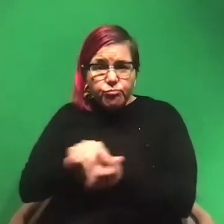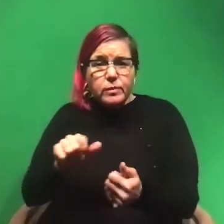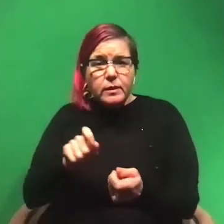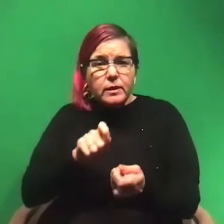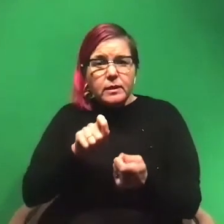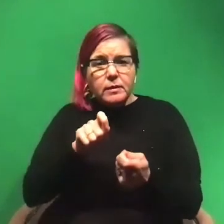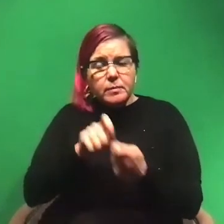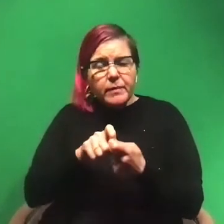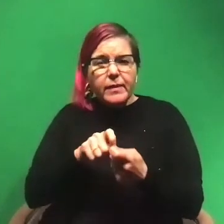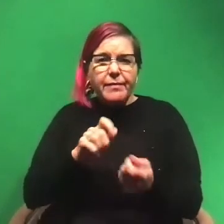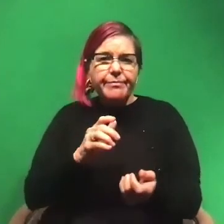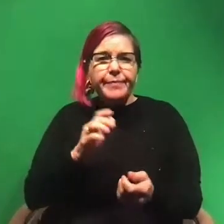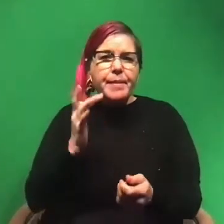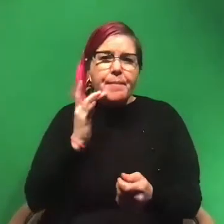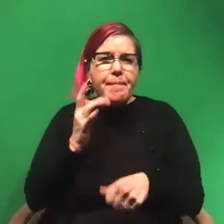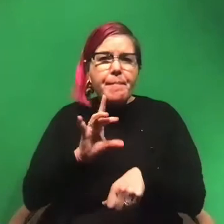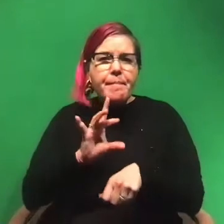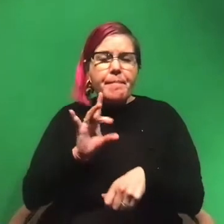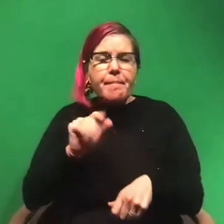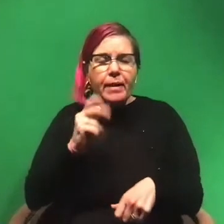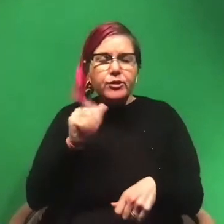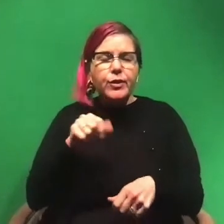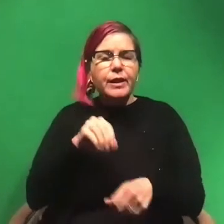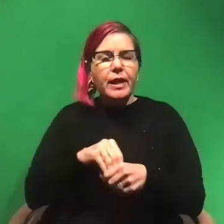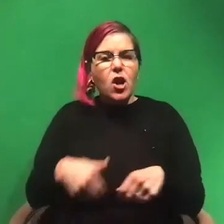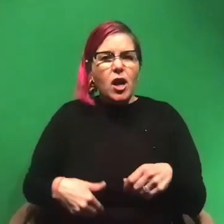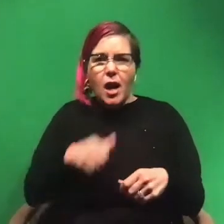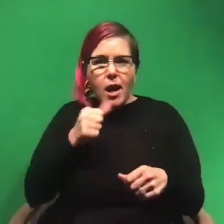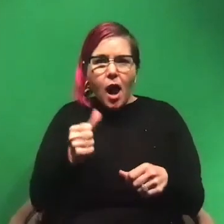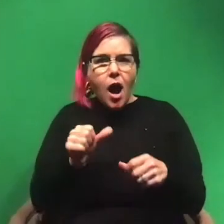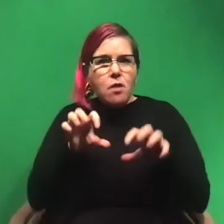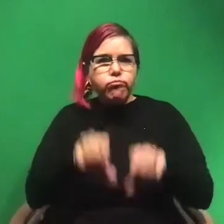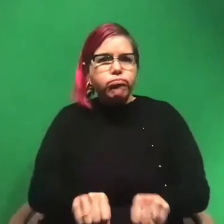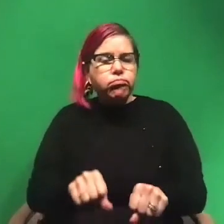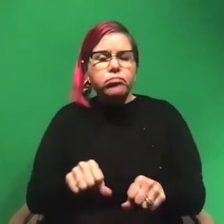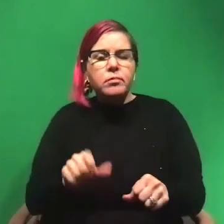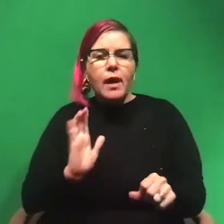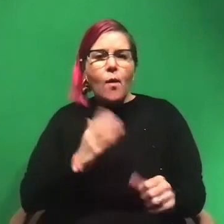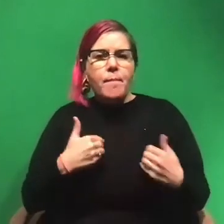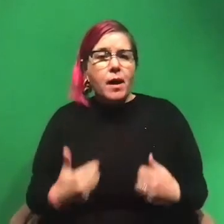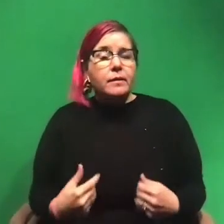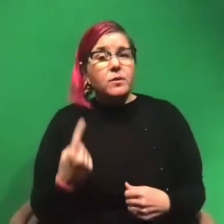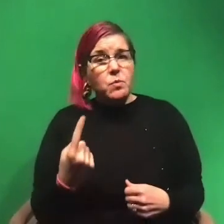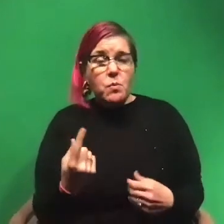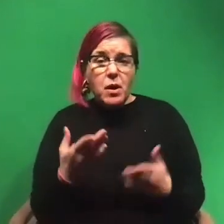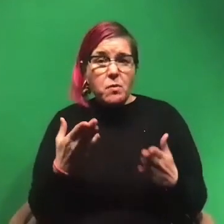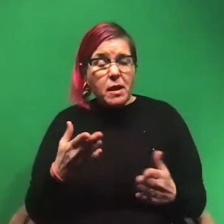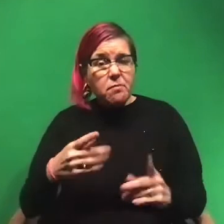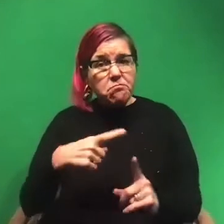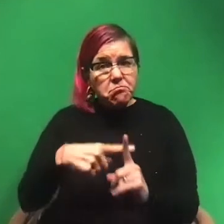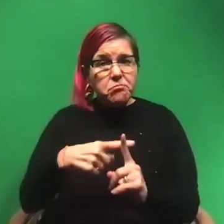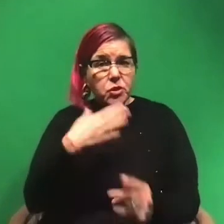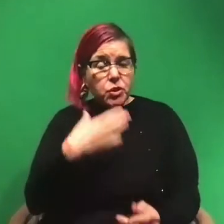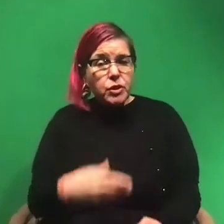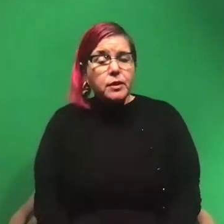population of the bacteria in our gut so that they don't overpopulate, for example. And so that's one way that I'll consider them good. And